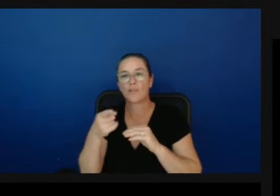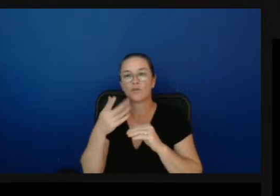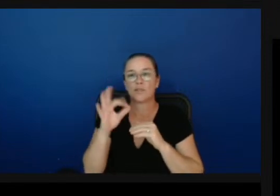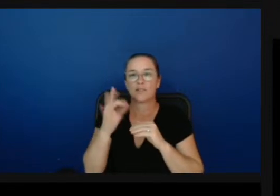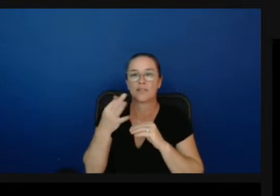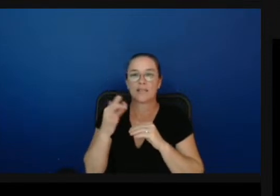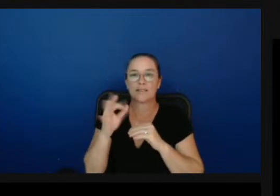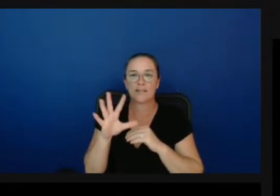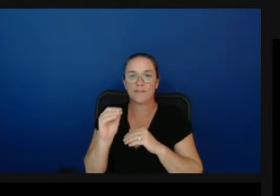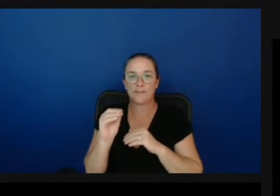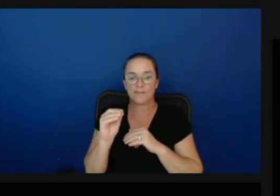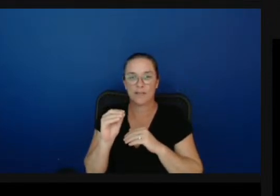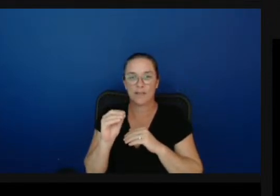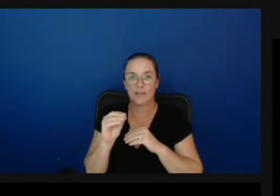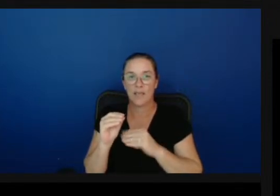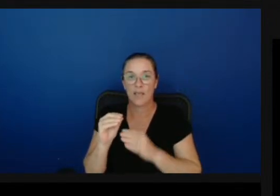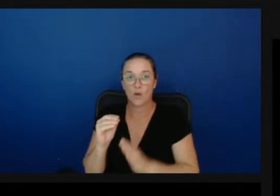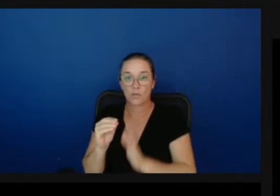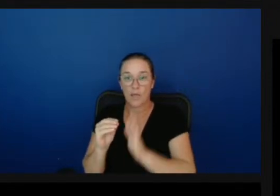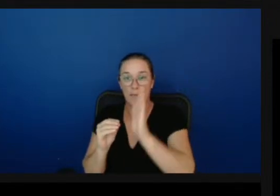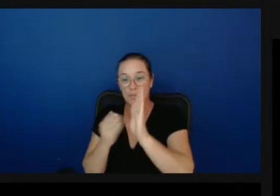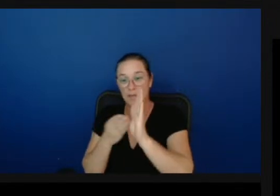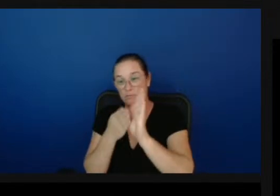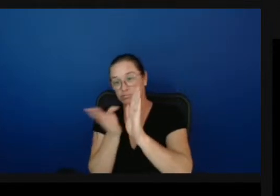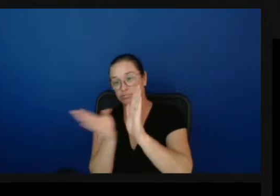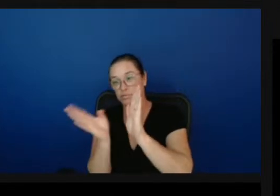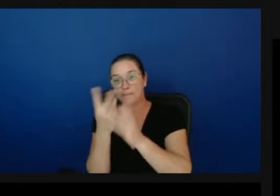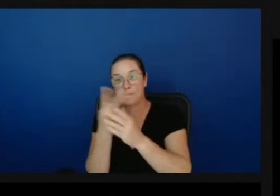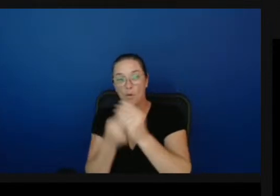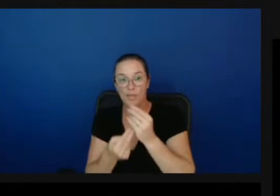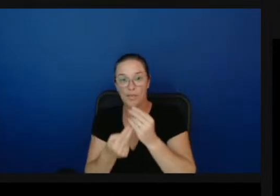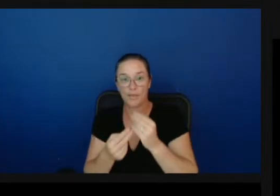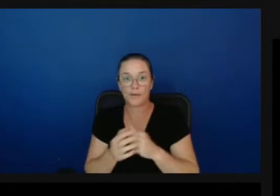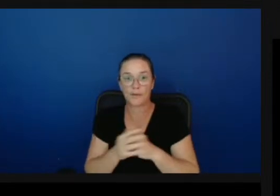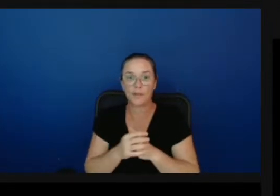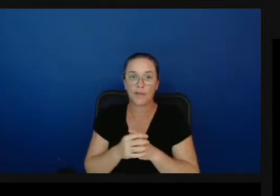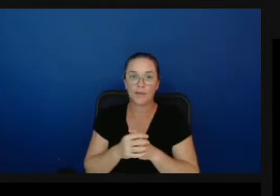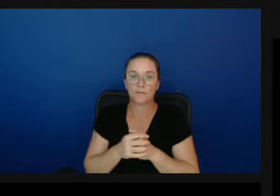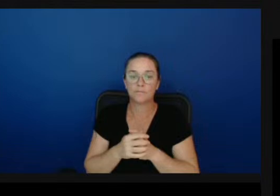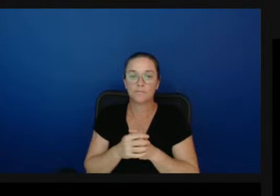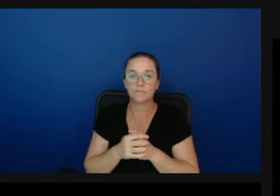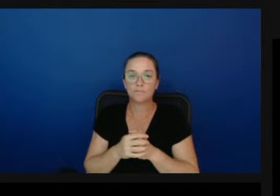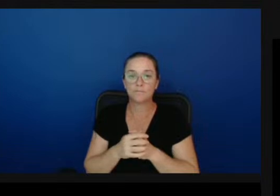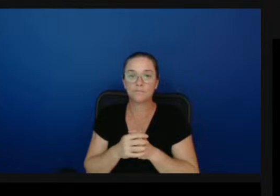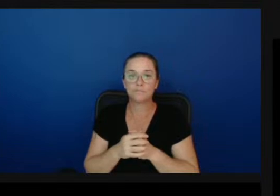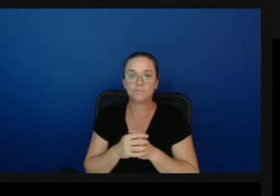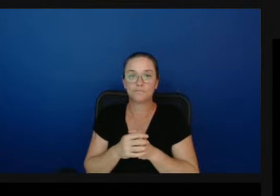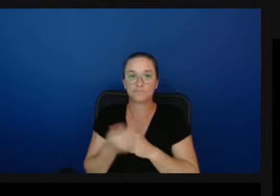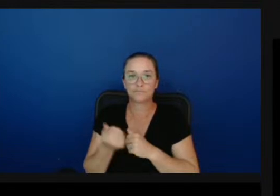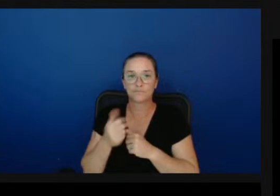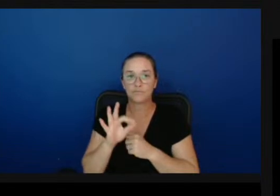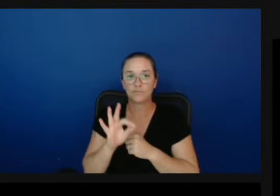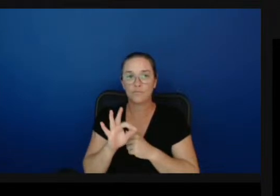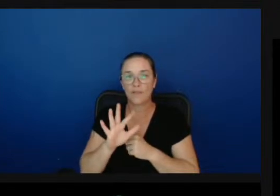up into the main summit, also filling the rift zone. So it's such that by 1952,